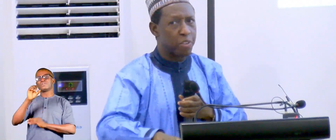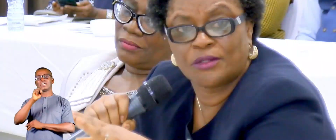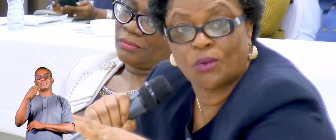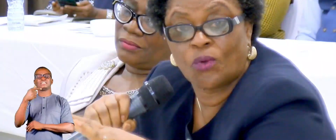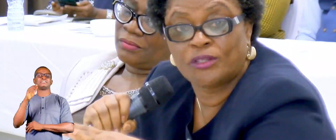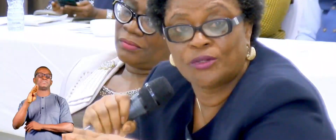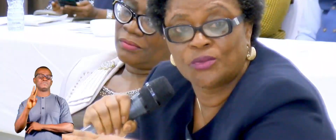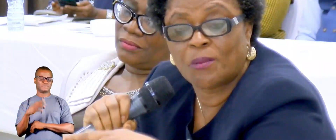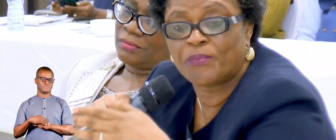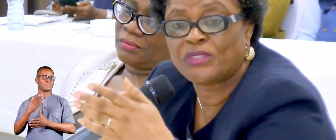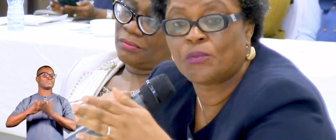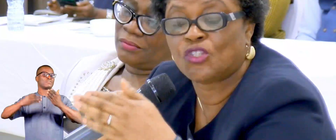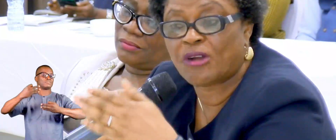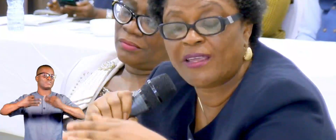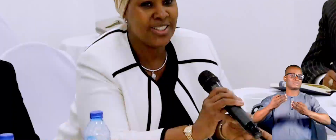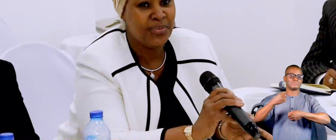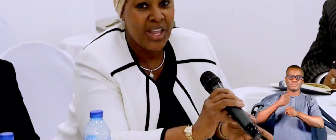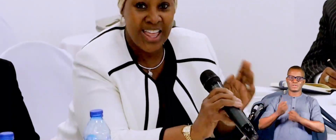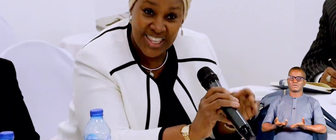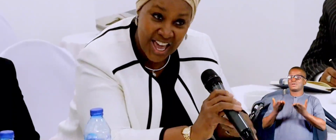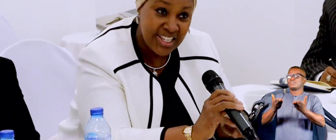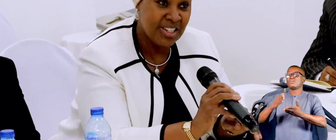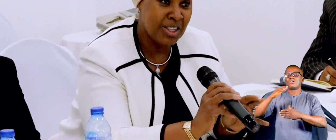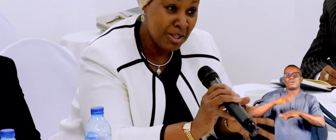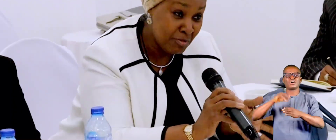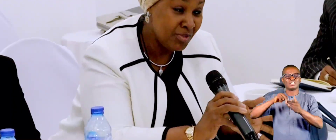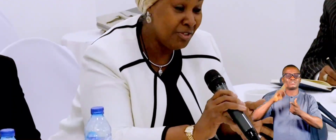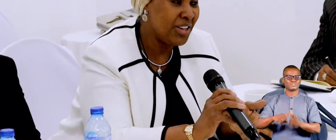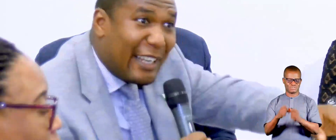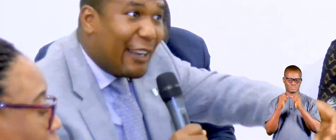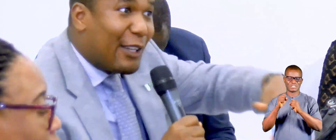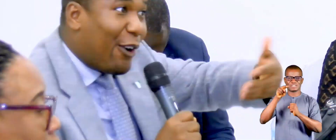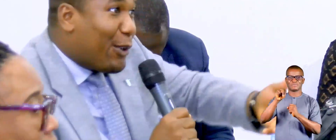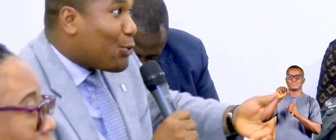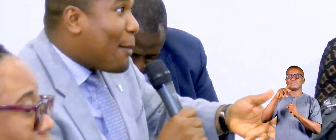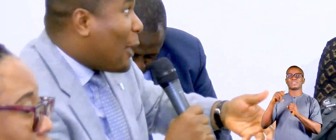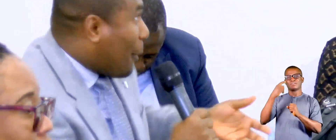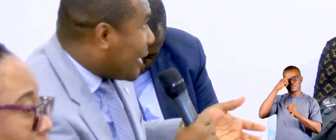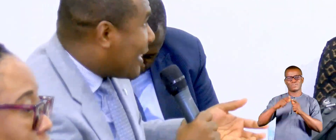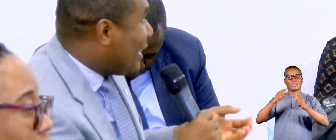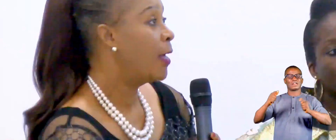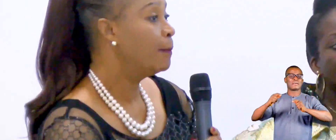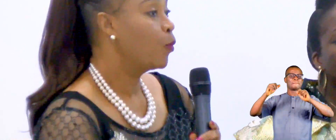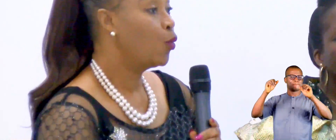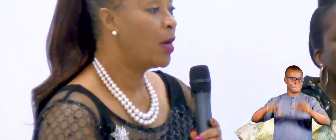SGBV. Some of the judges made recommendations on the need to strengthen Naptib for greater performance.